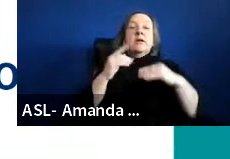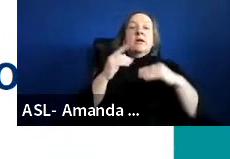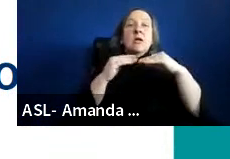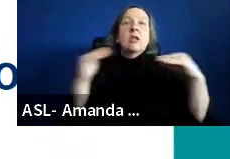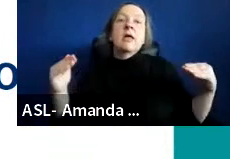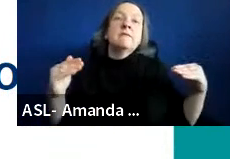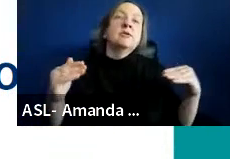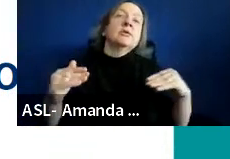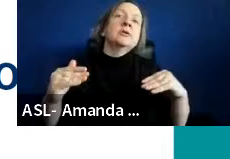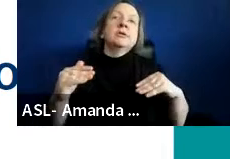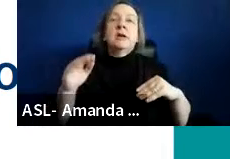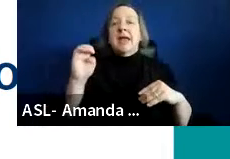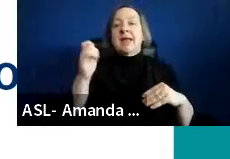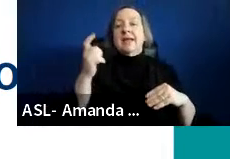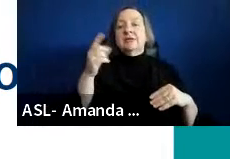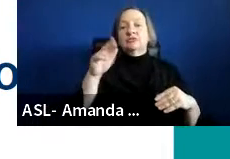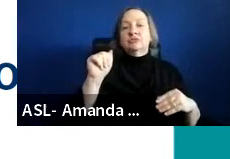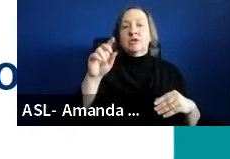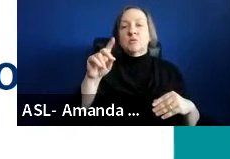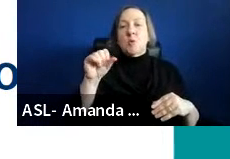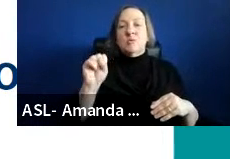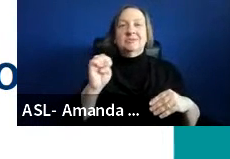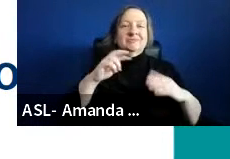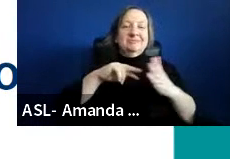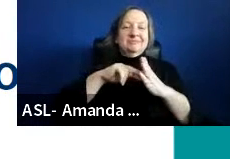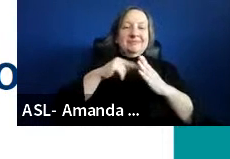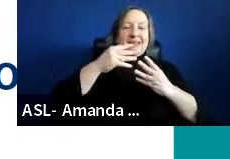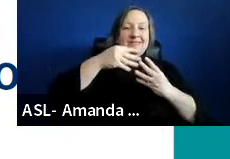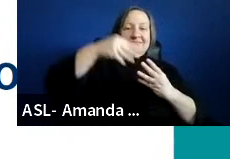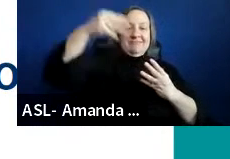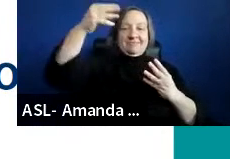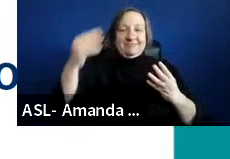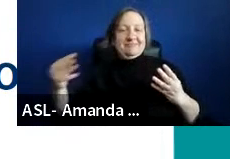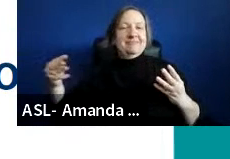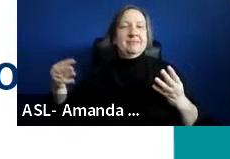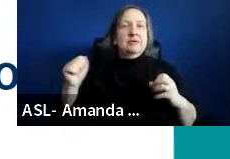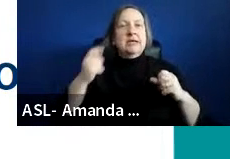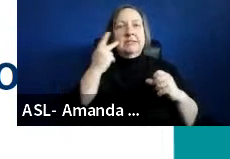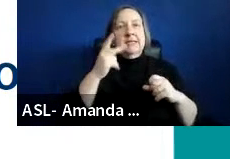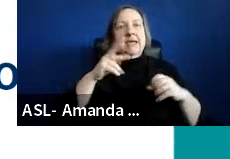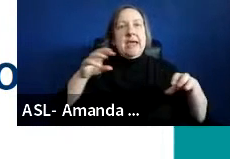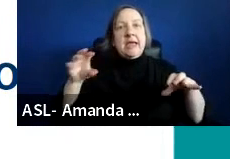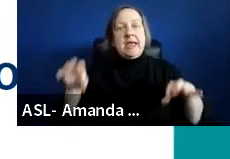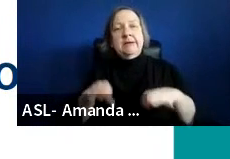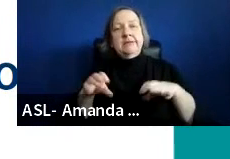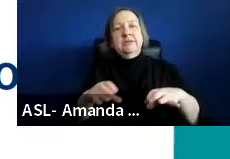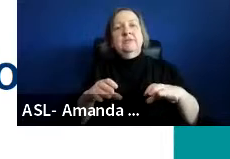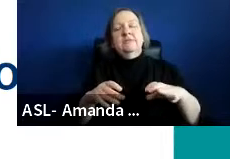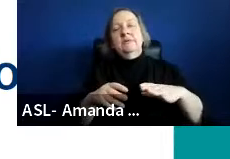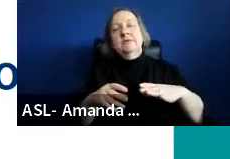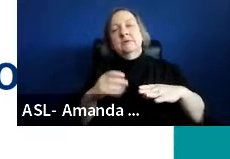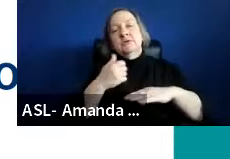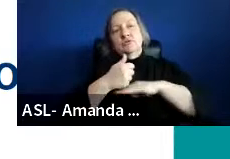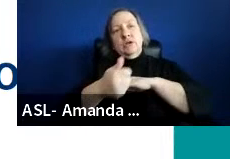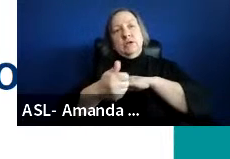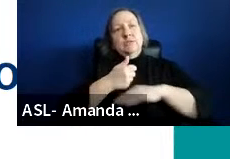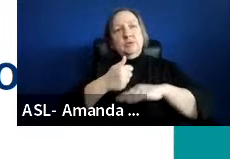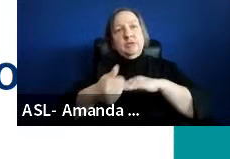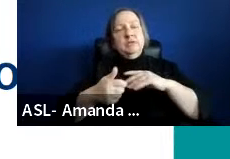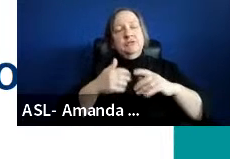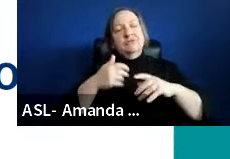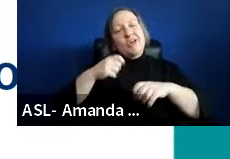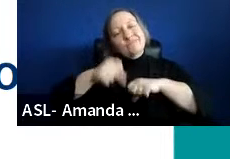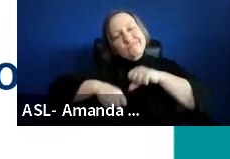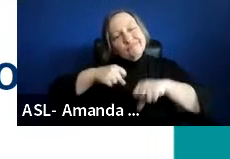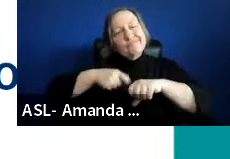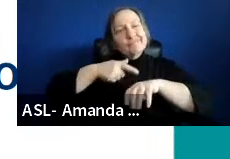in the previous one. Again, you can also see the active transportation connecting down to the